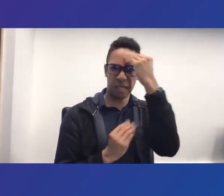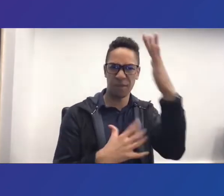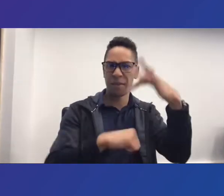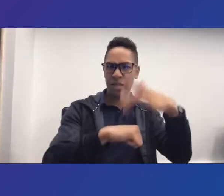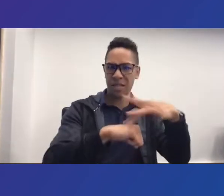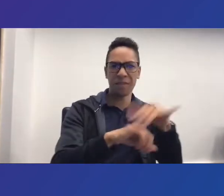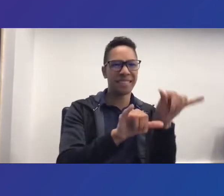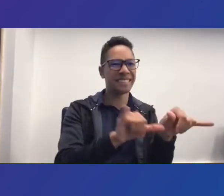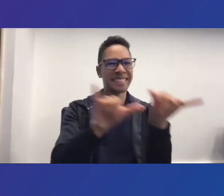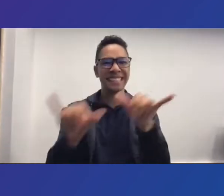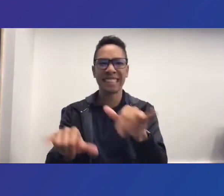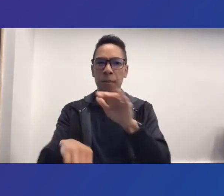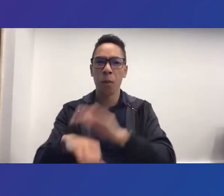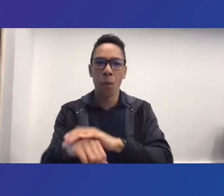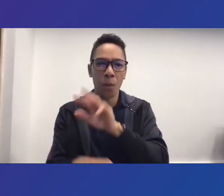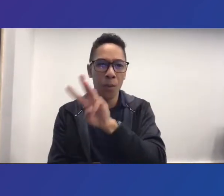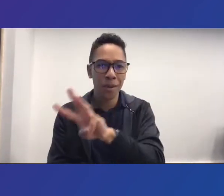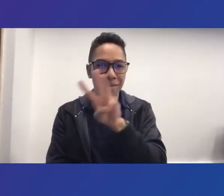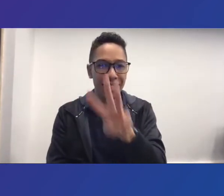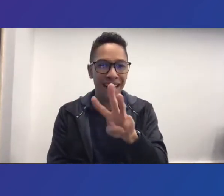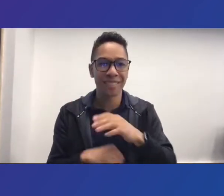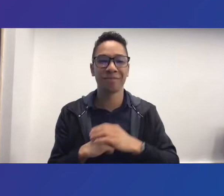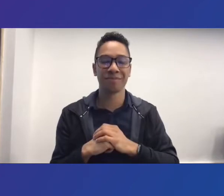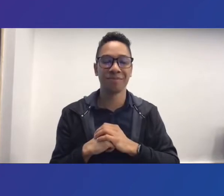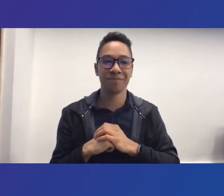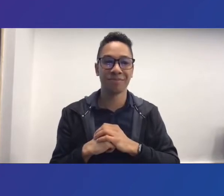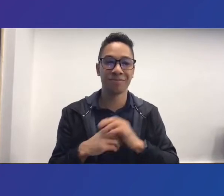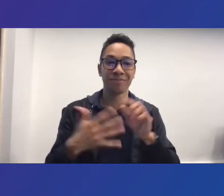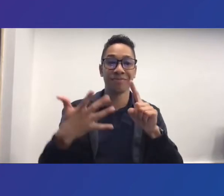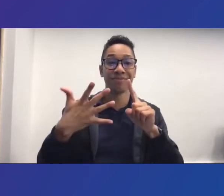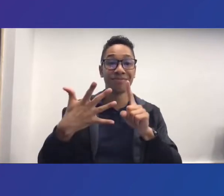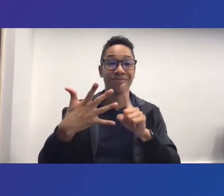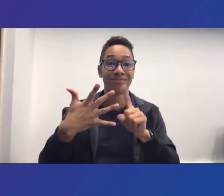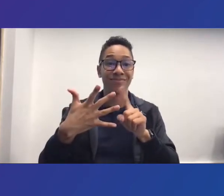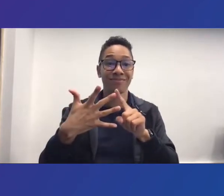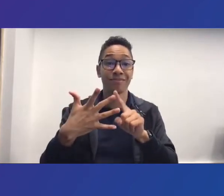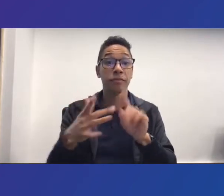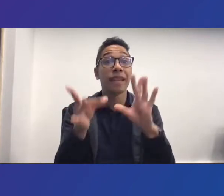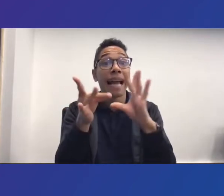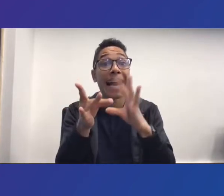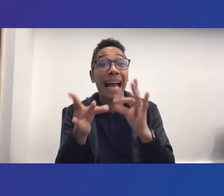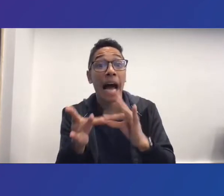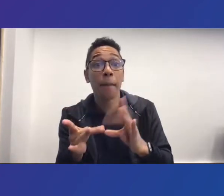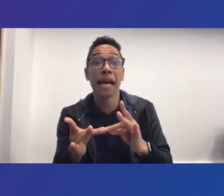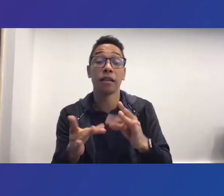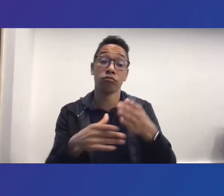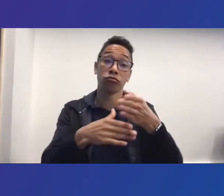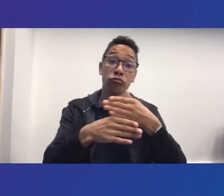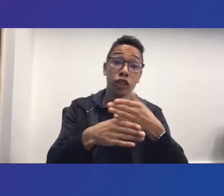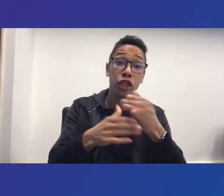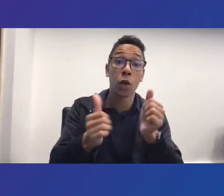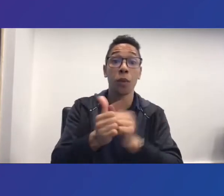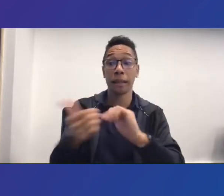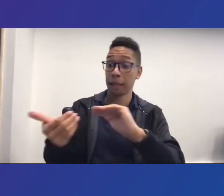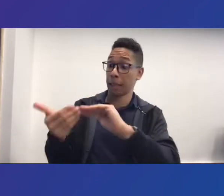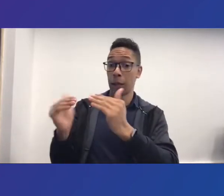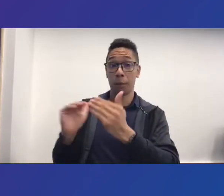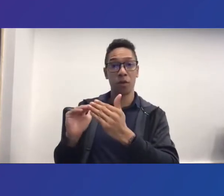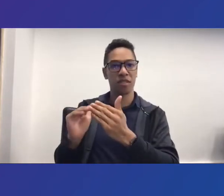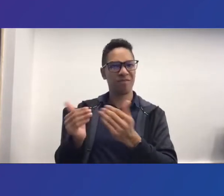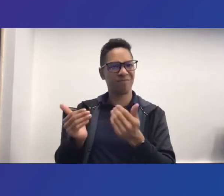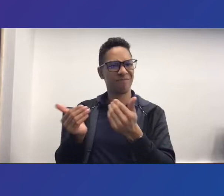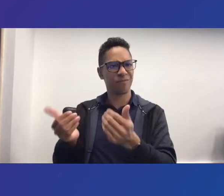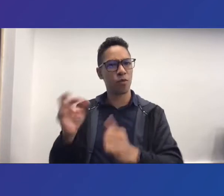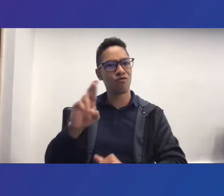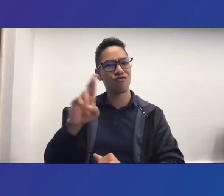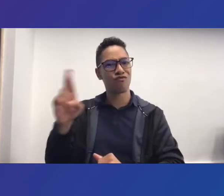website. Third, feel free to post comments you want to share with the community in the chat section to the right of this event